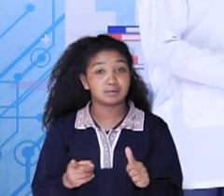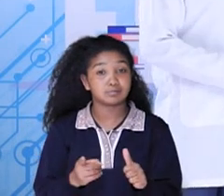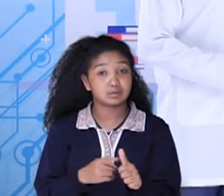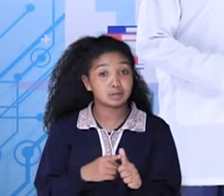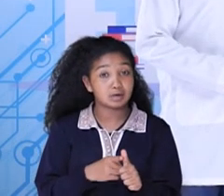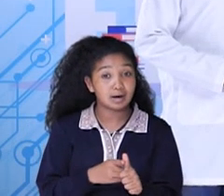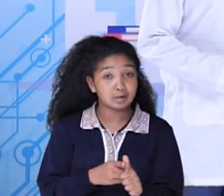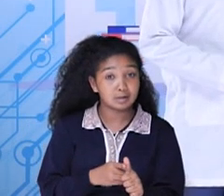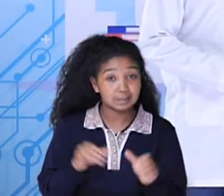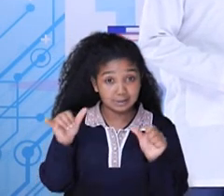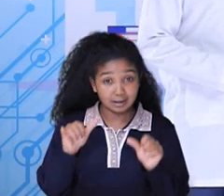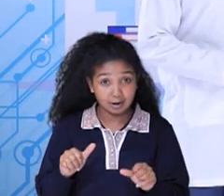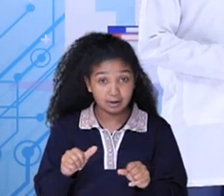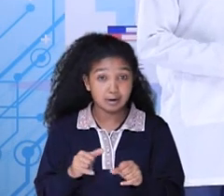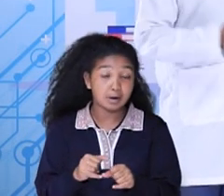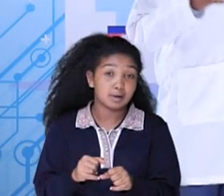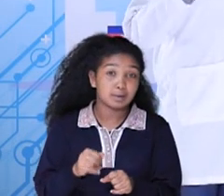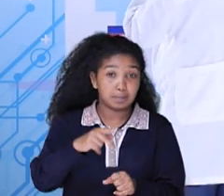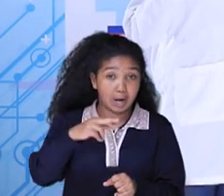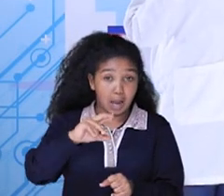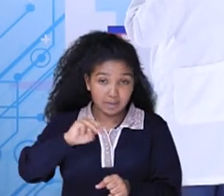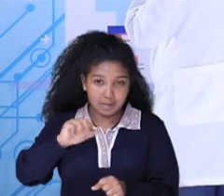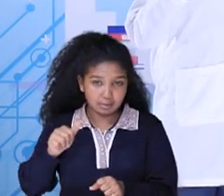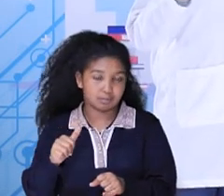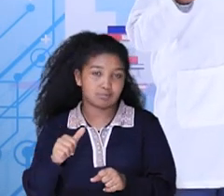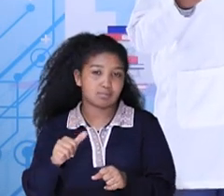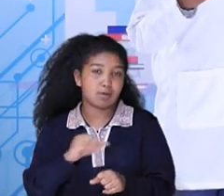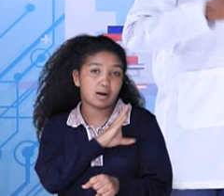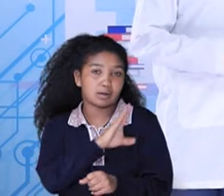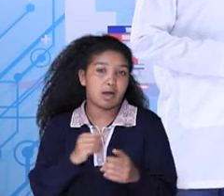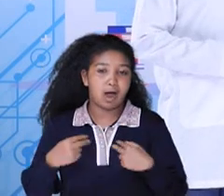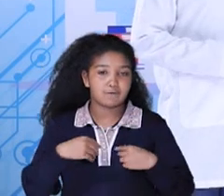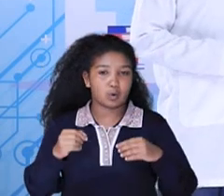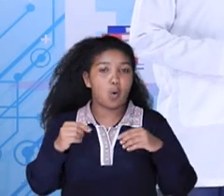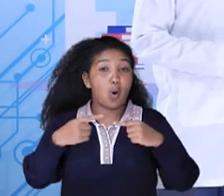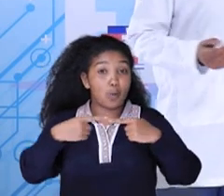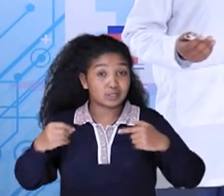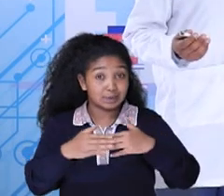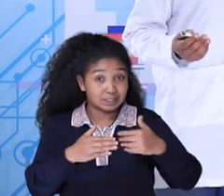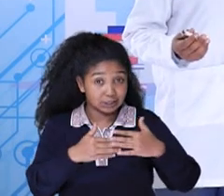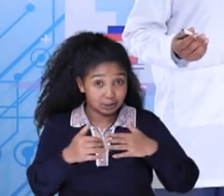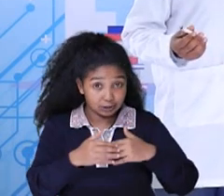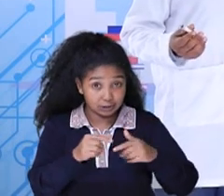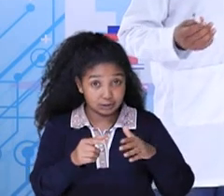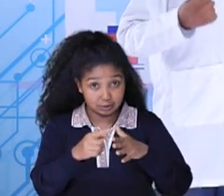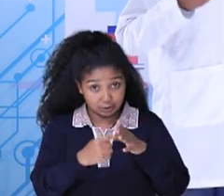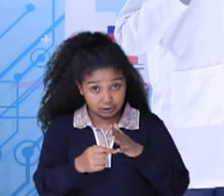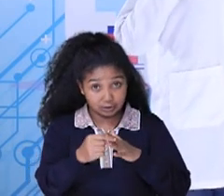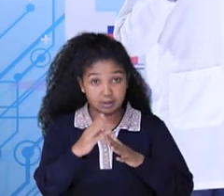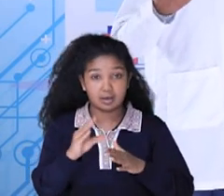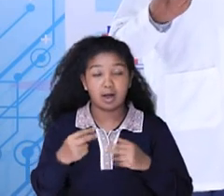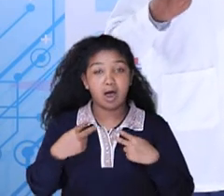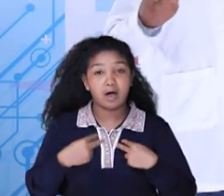Standard primate characteristics like having opposable digits and